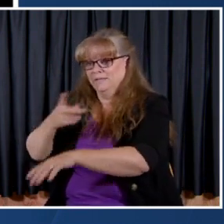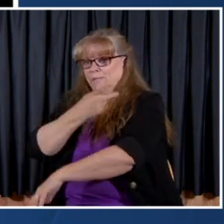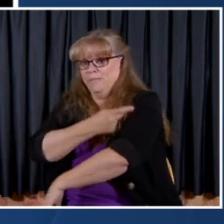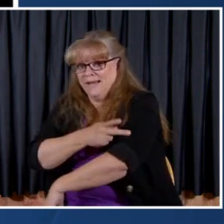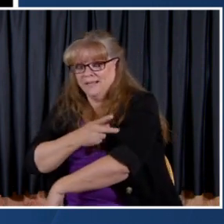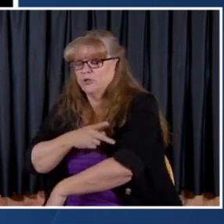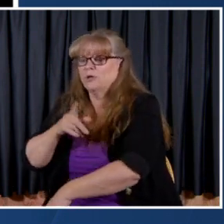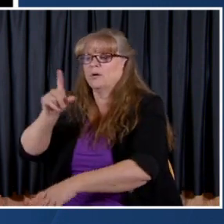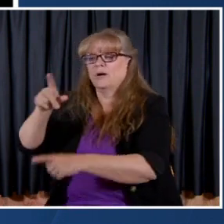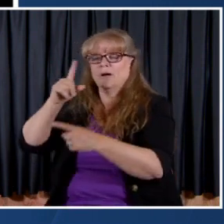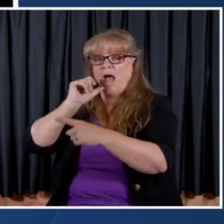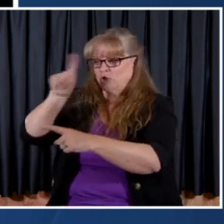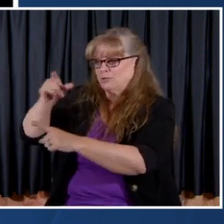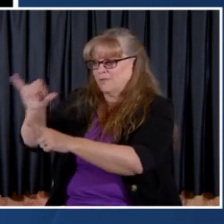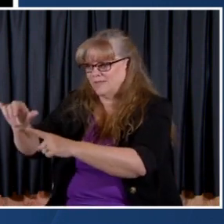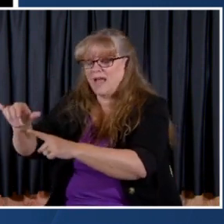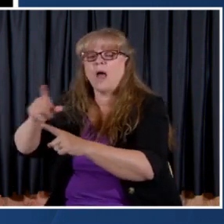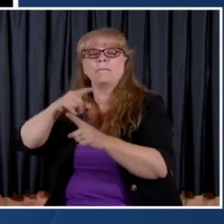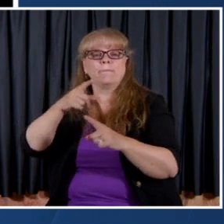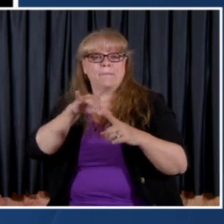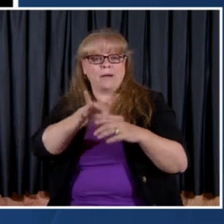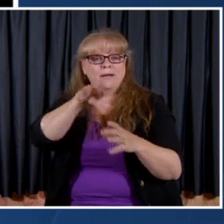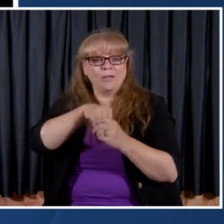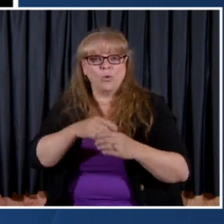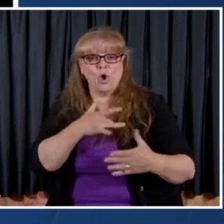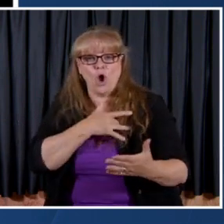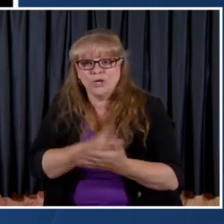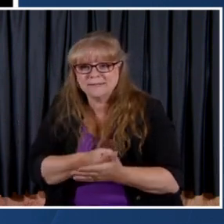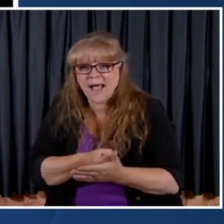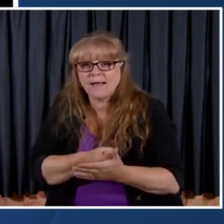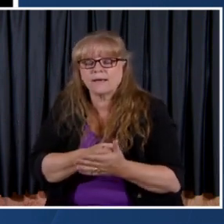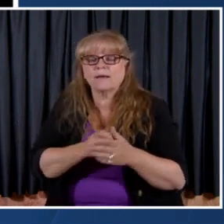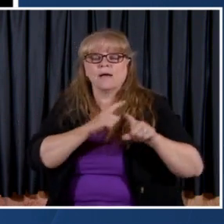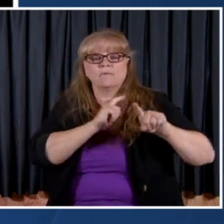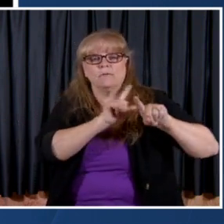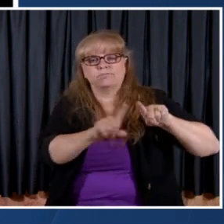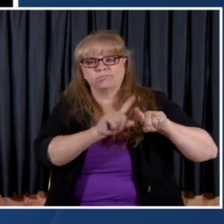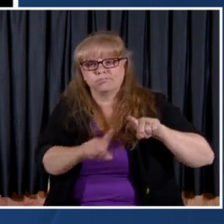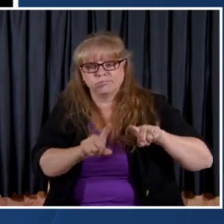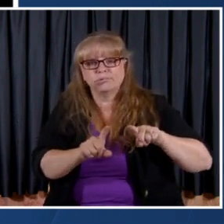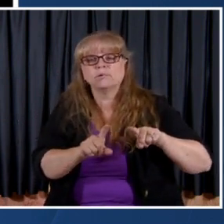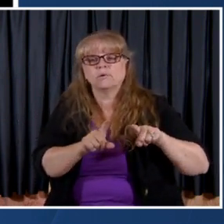sure that they have the fighting chance to get through it. With COVID-19, the good news is that most will, and most